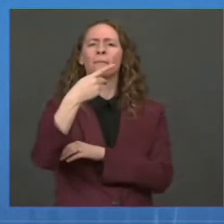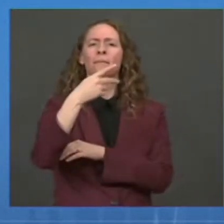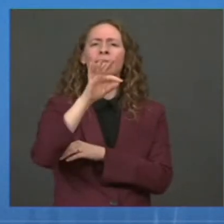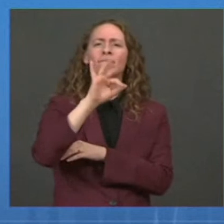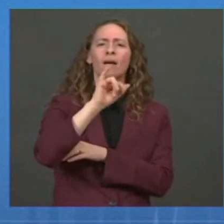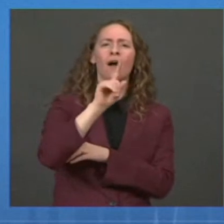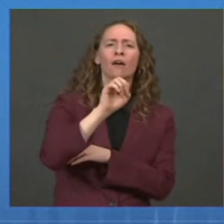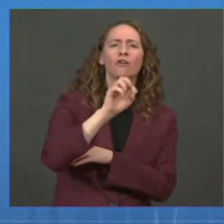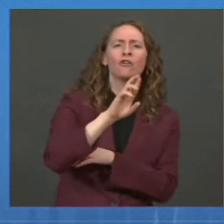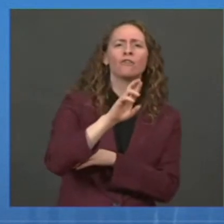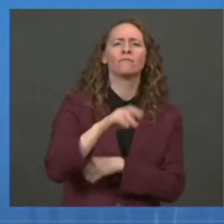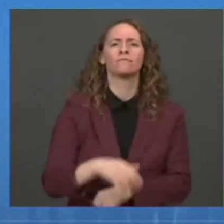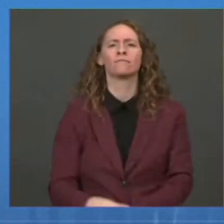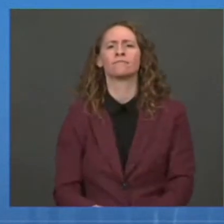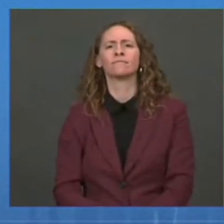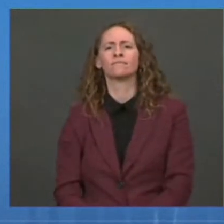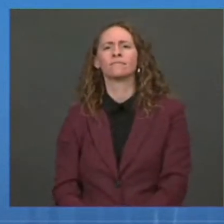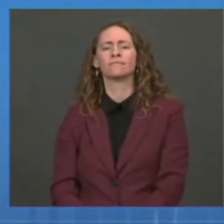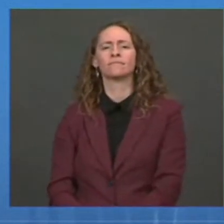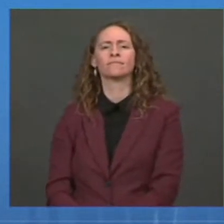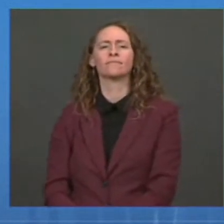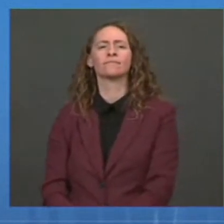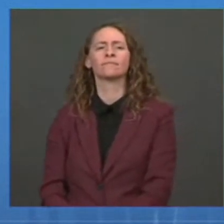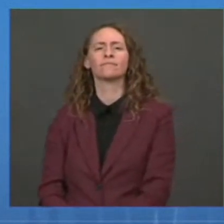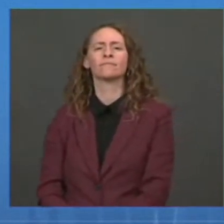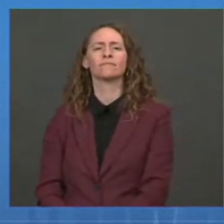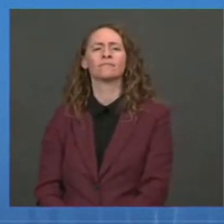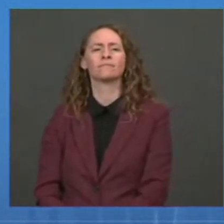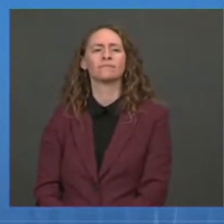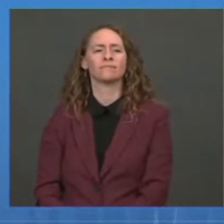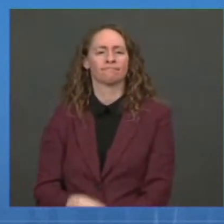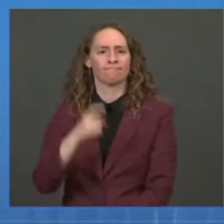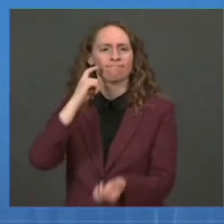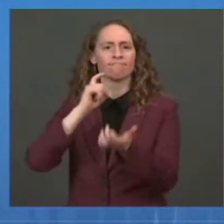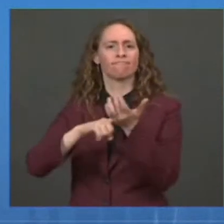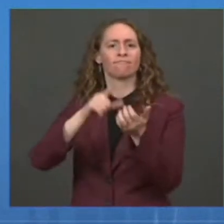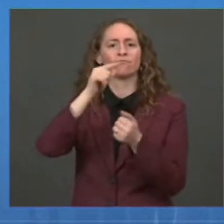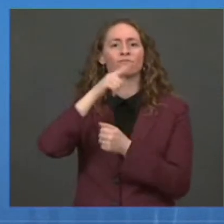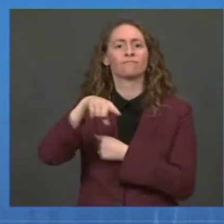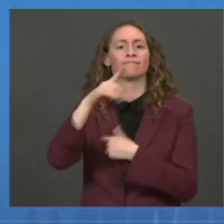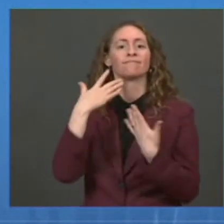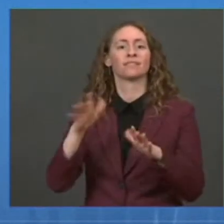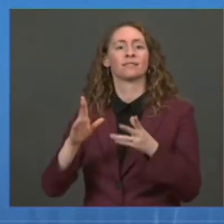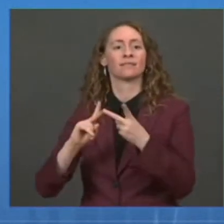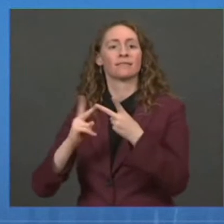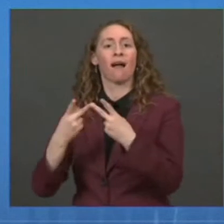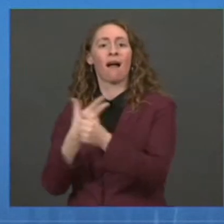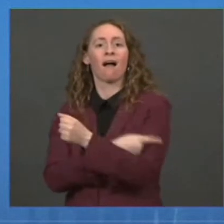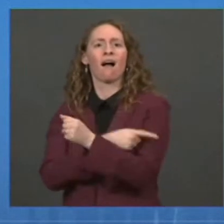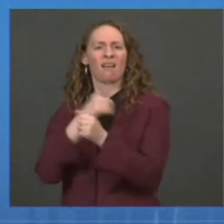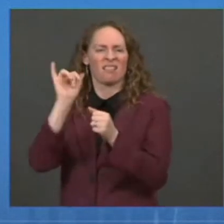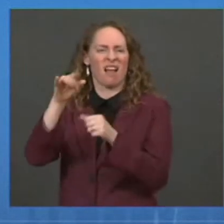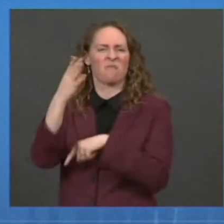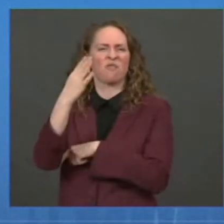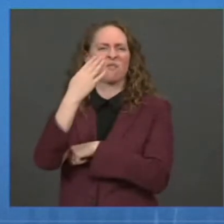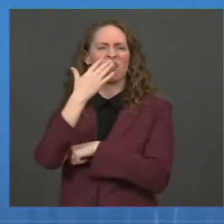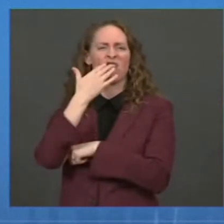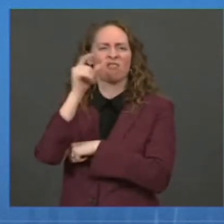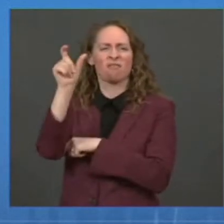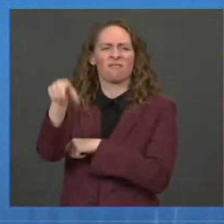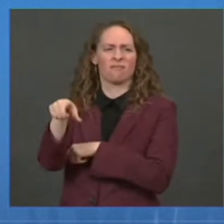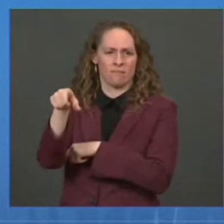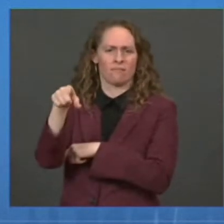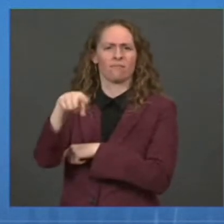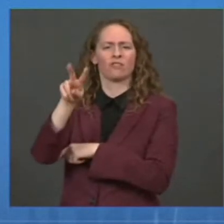month after the second dose, take the blue column, there's 241 as the 50%